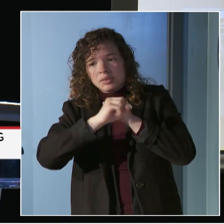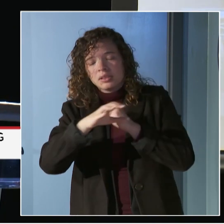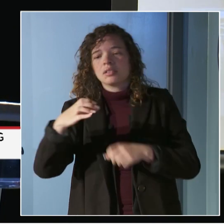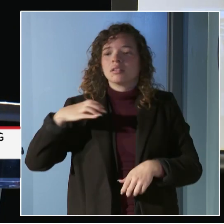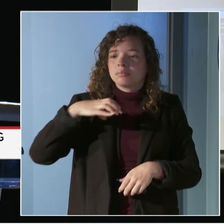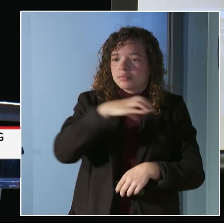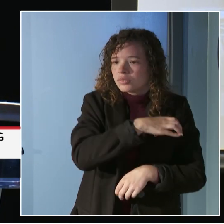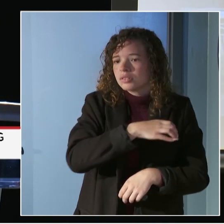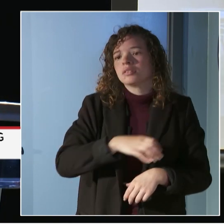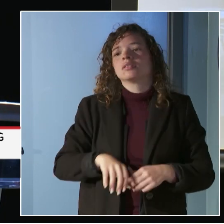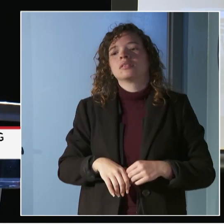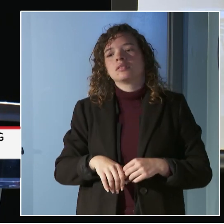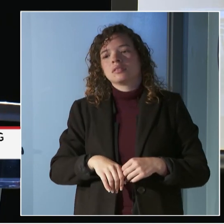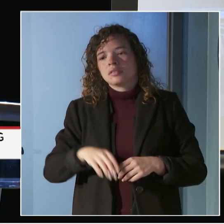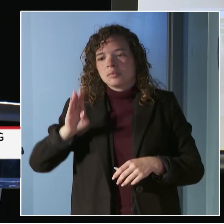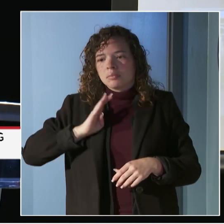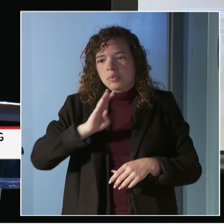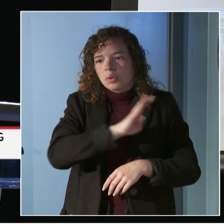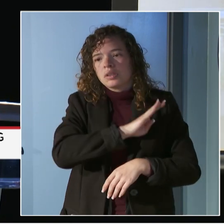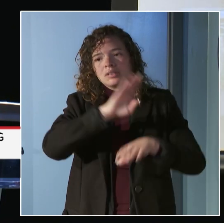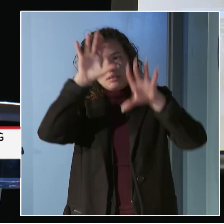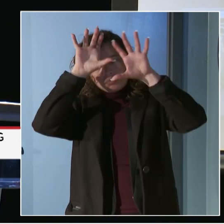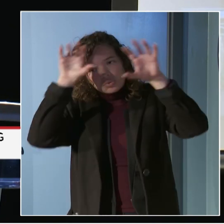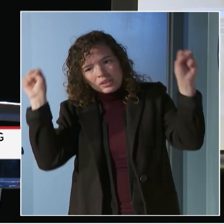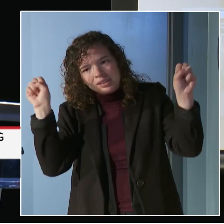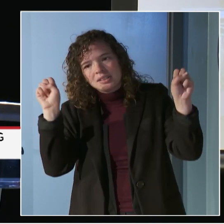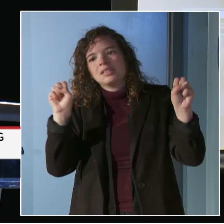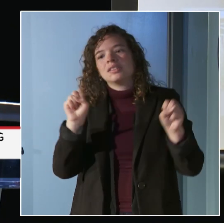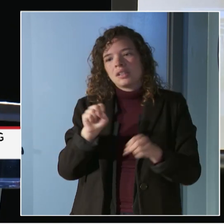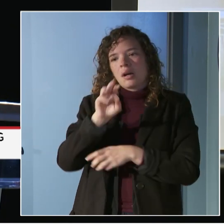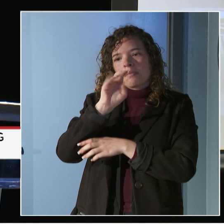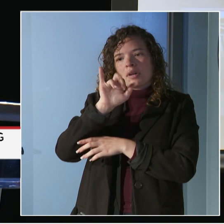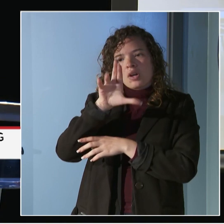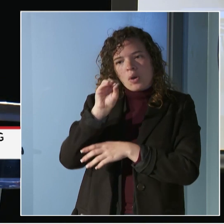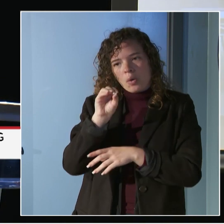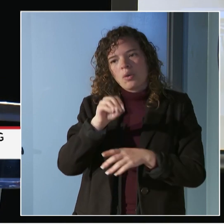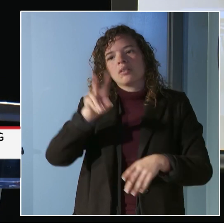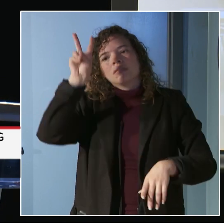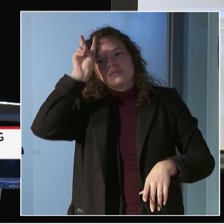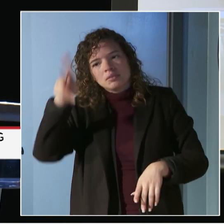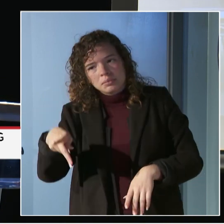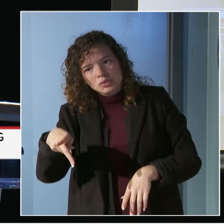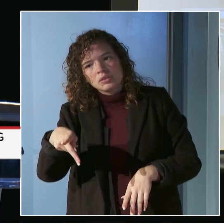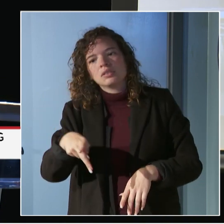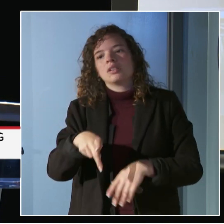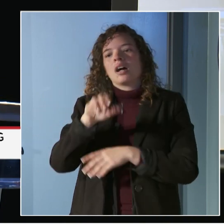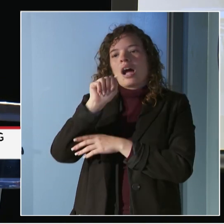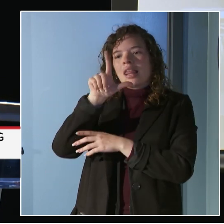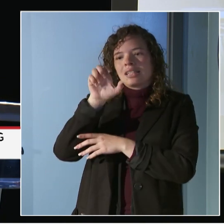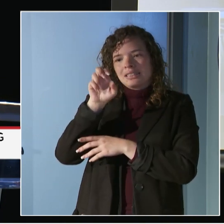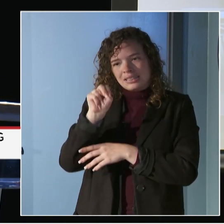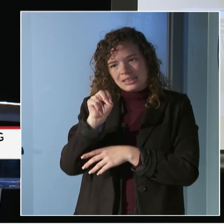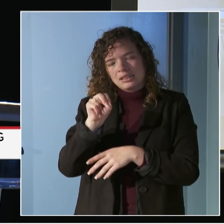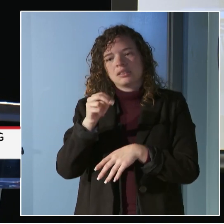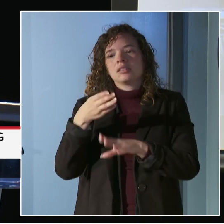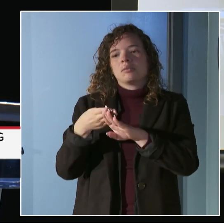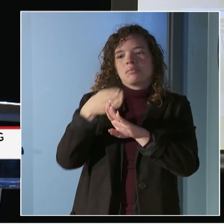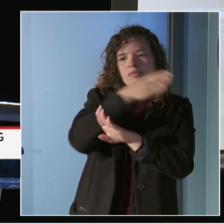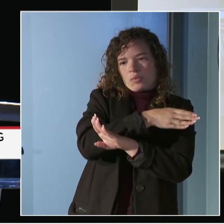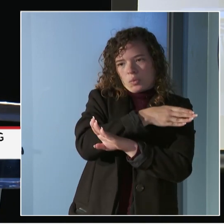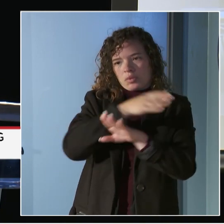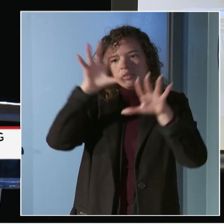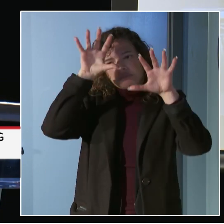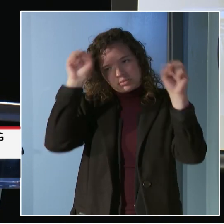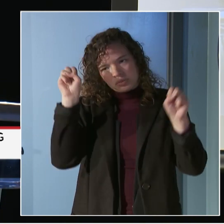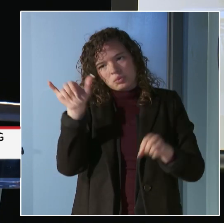president, Mario Garcia Durham, Vice President Quanda Allen, former President Jill Miniman, Marla